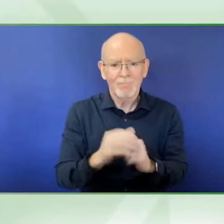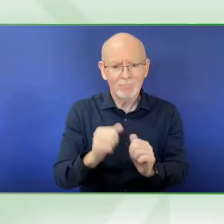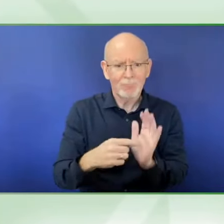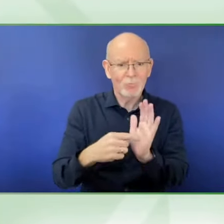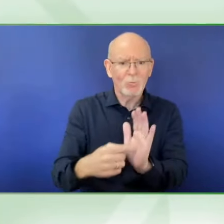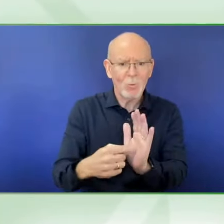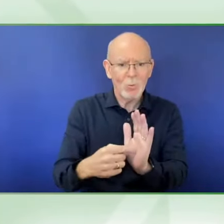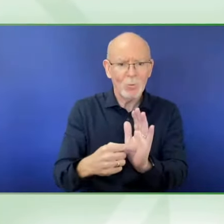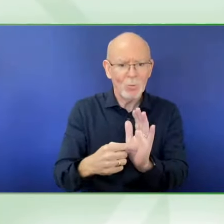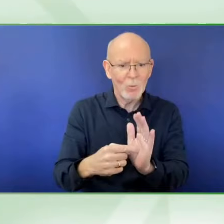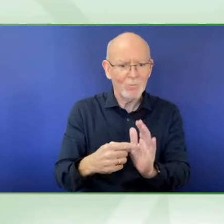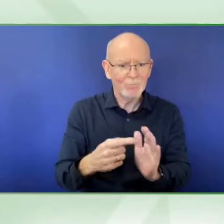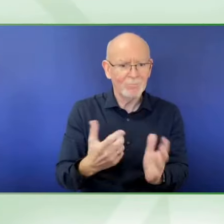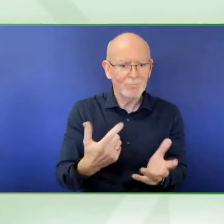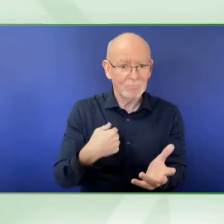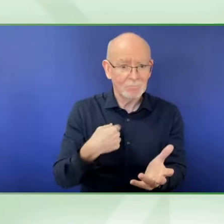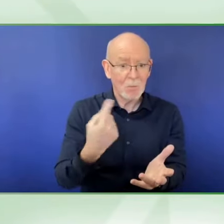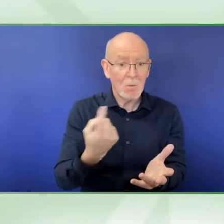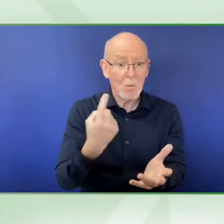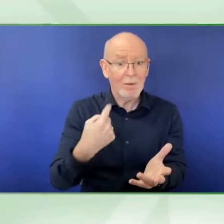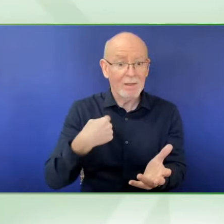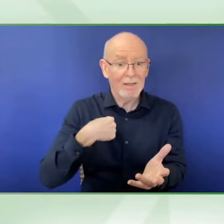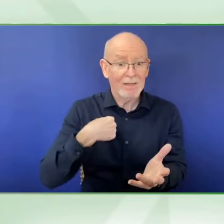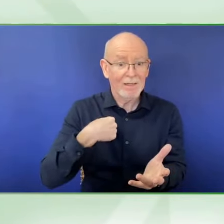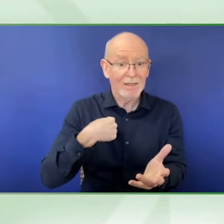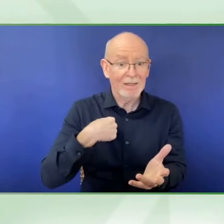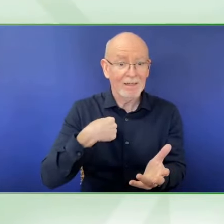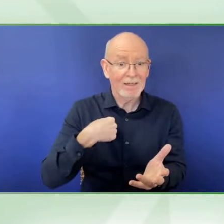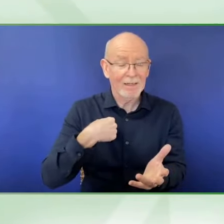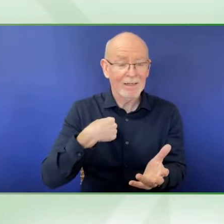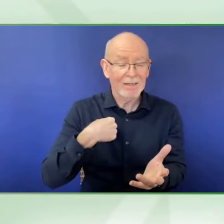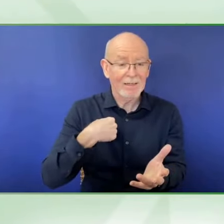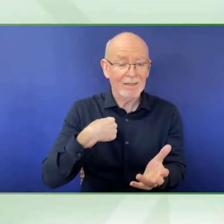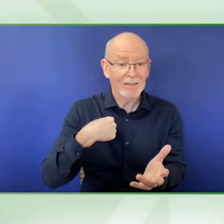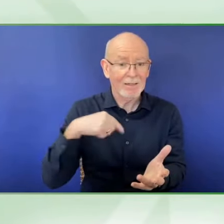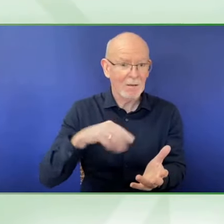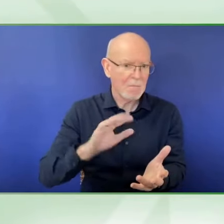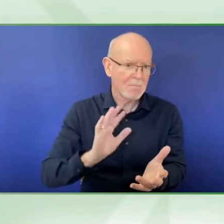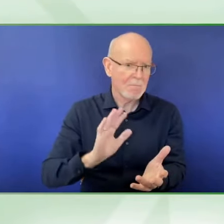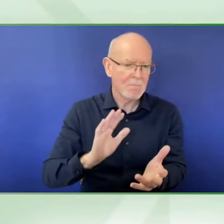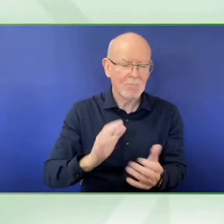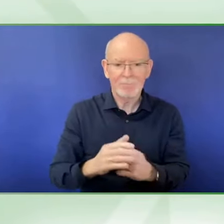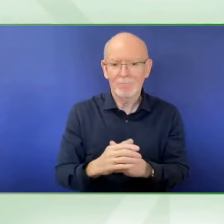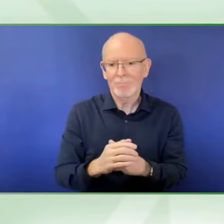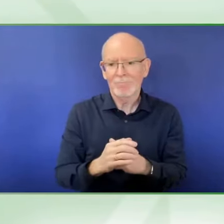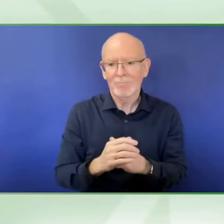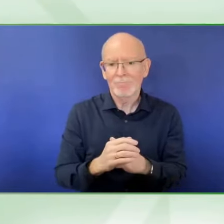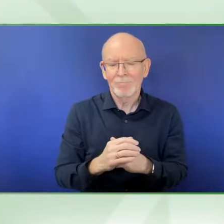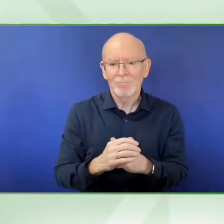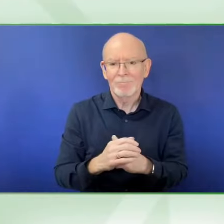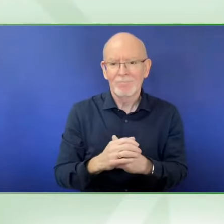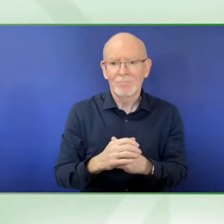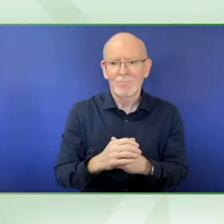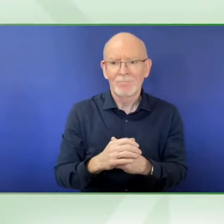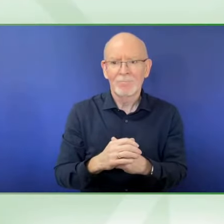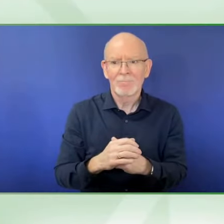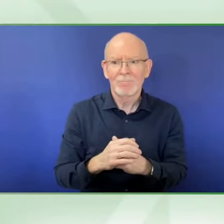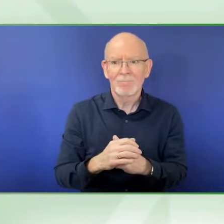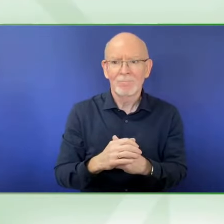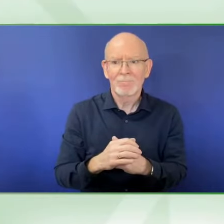with disability, but also with teachers, also with anyone else who's not coming from astronomy.